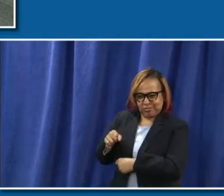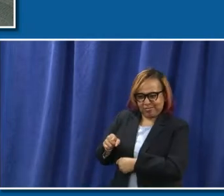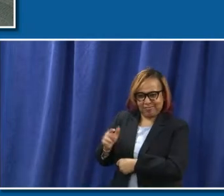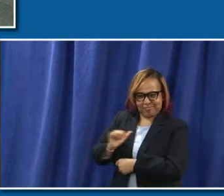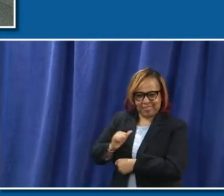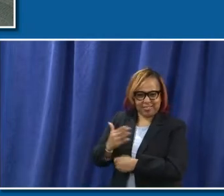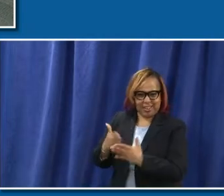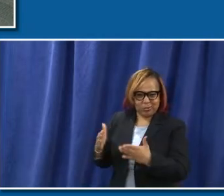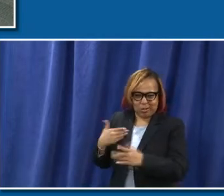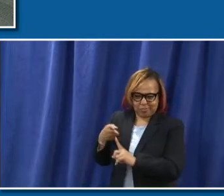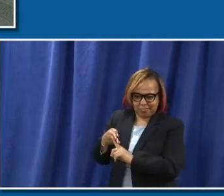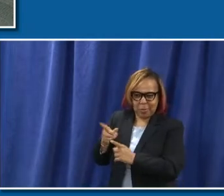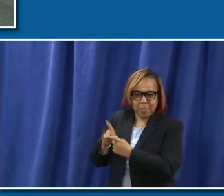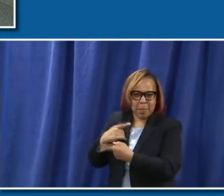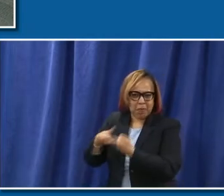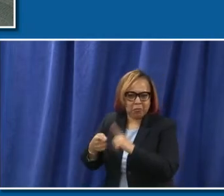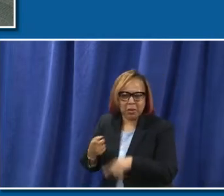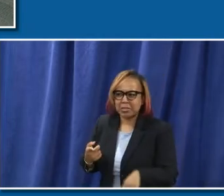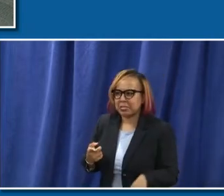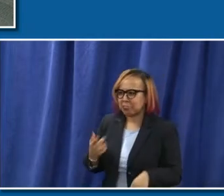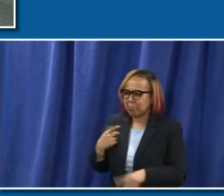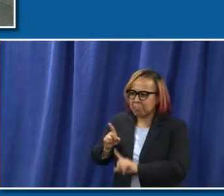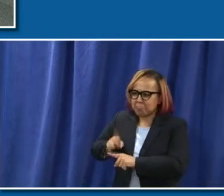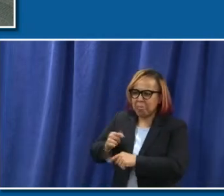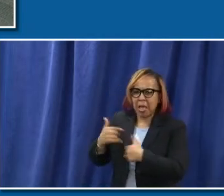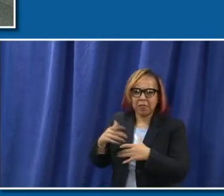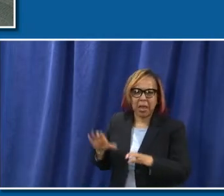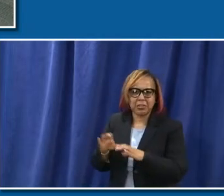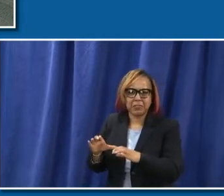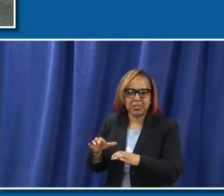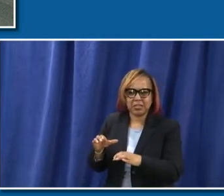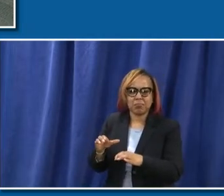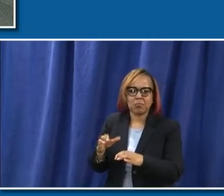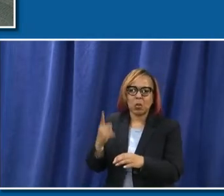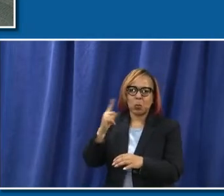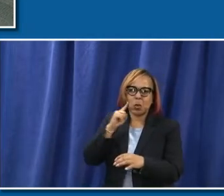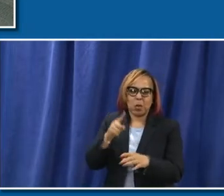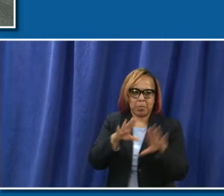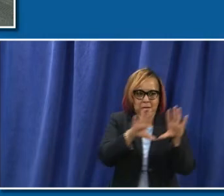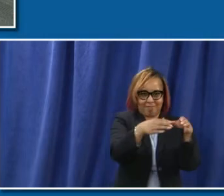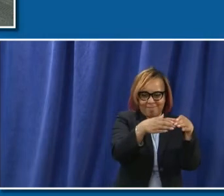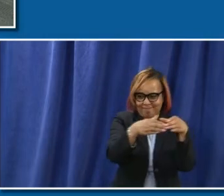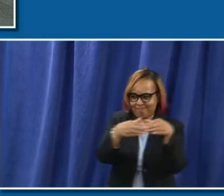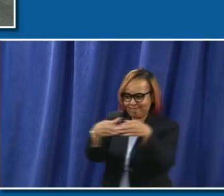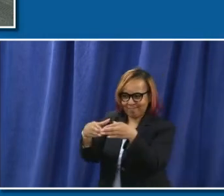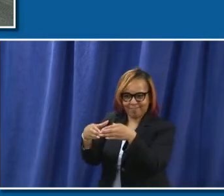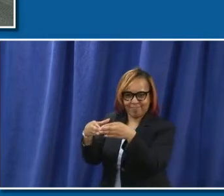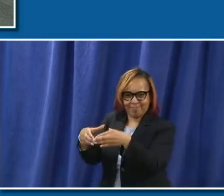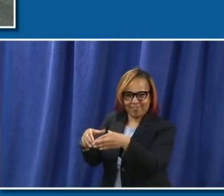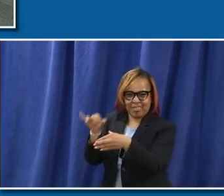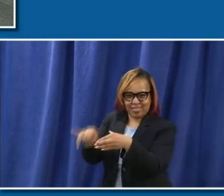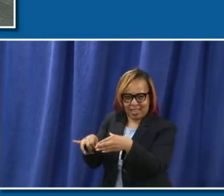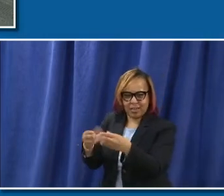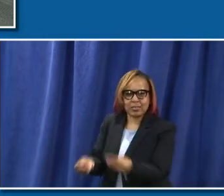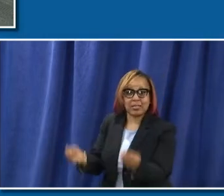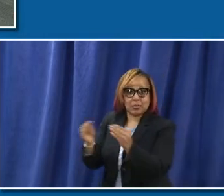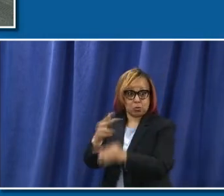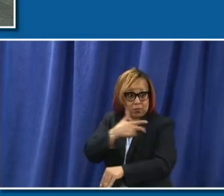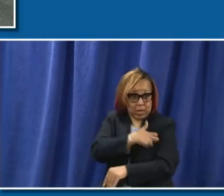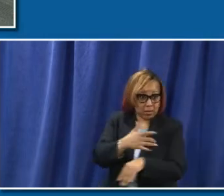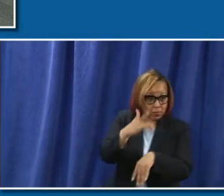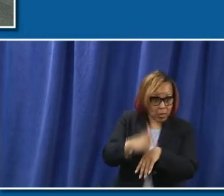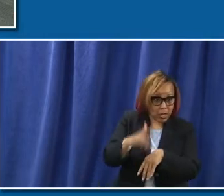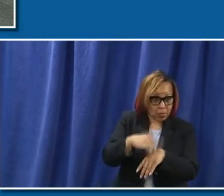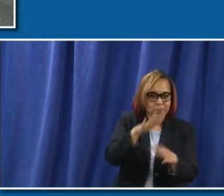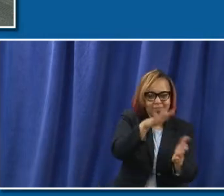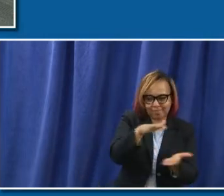I generally go to meet my friends, where I generally go to have activities, we will be migrating the campaign as additional vaccine comes to market